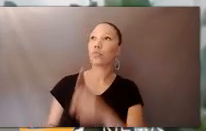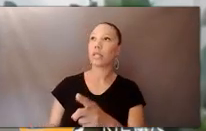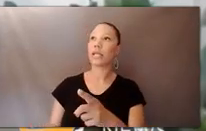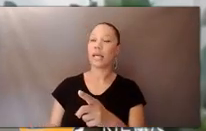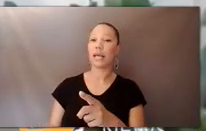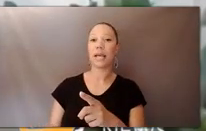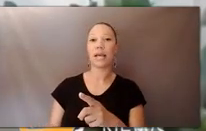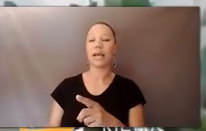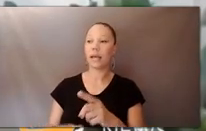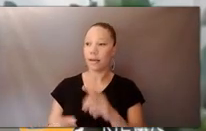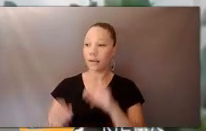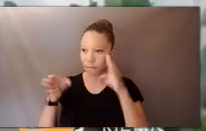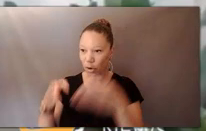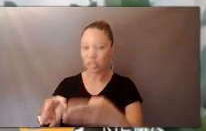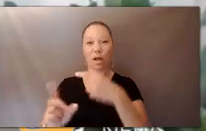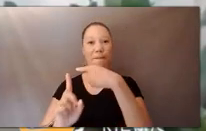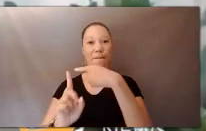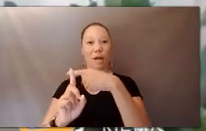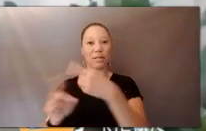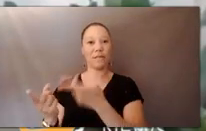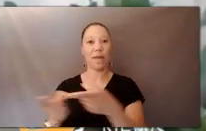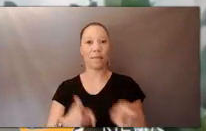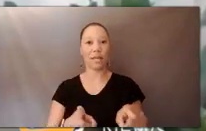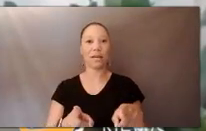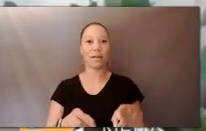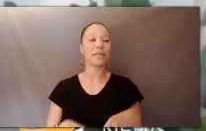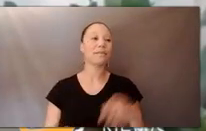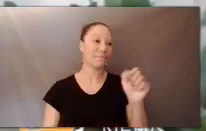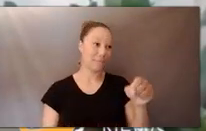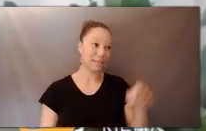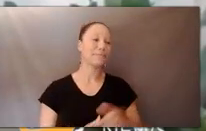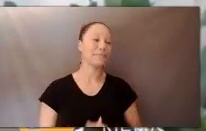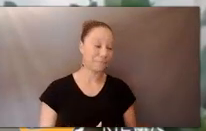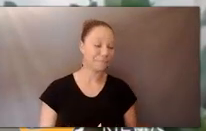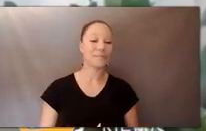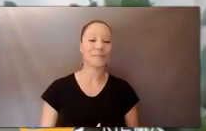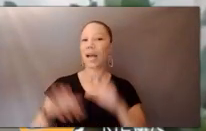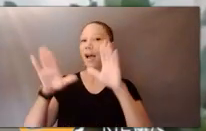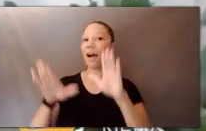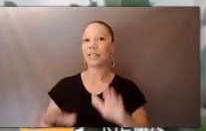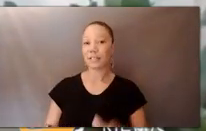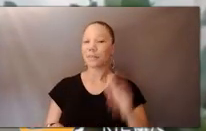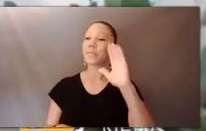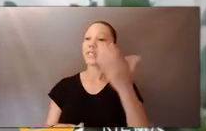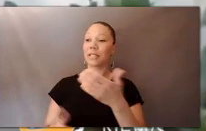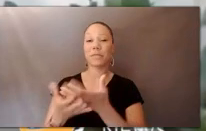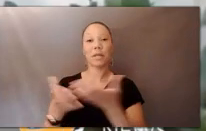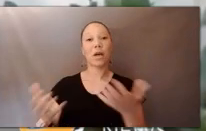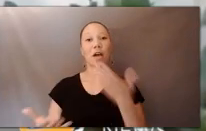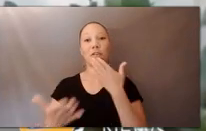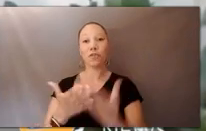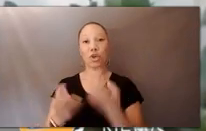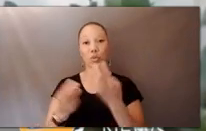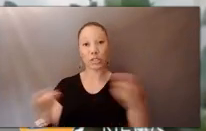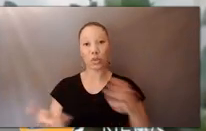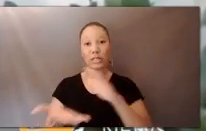and look for the positive things that are happening out there. Excellent. Awesome. Well, it sounds like there's a lot of great resources at the school